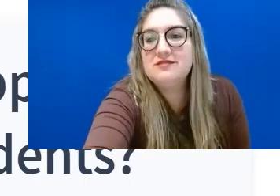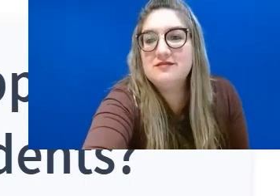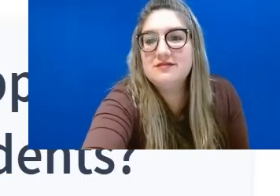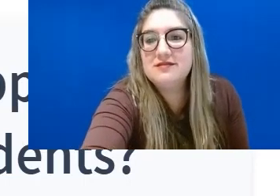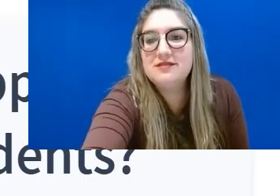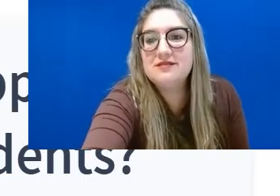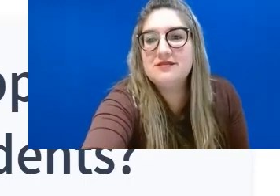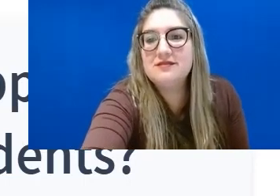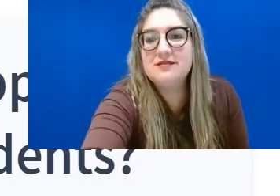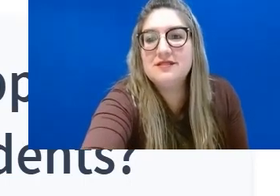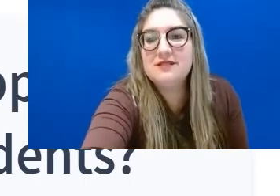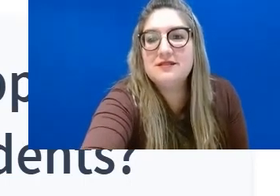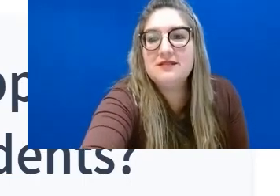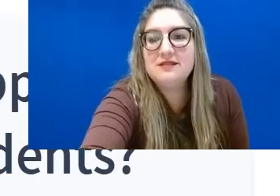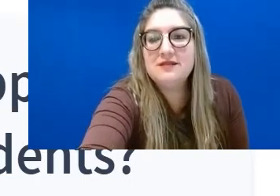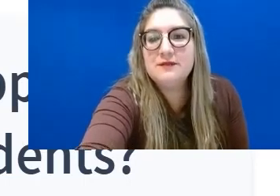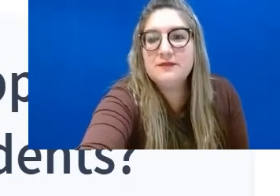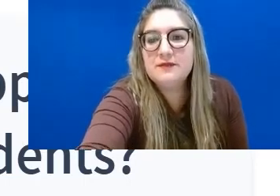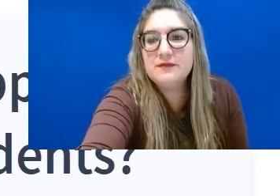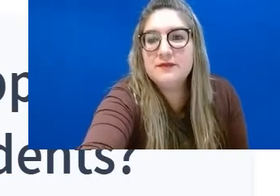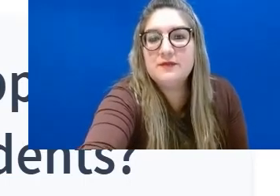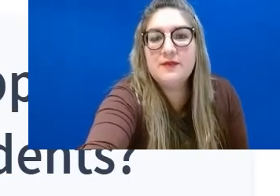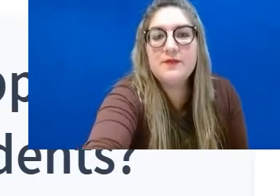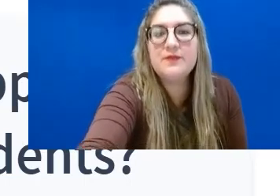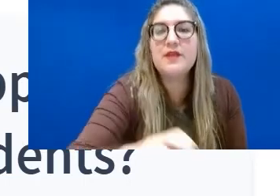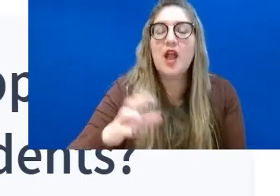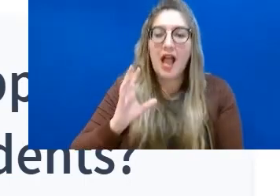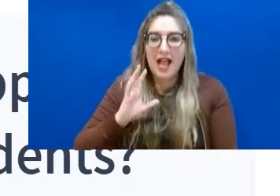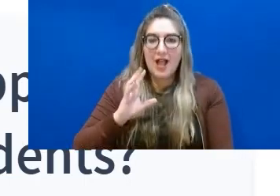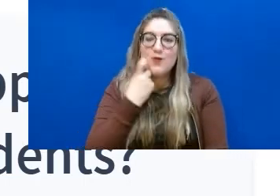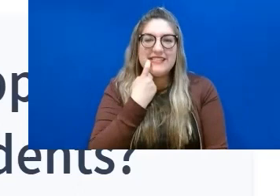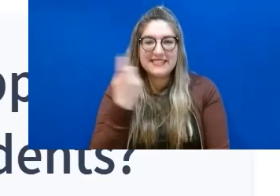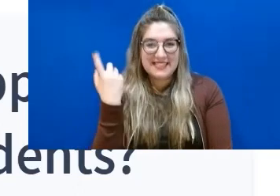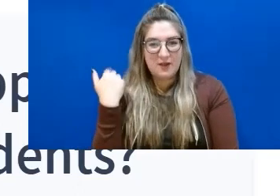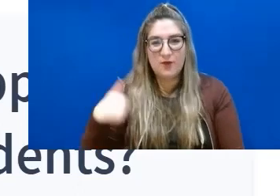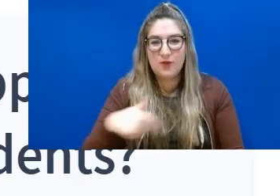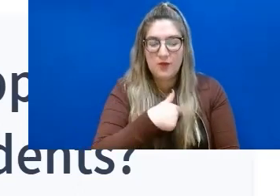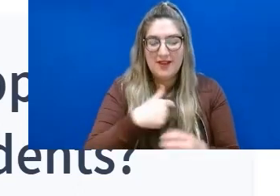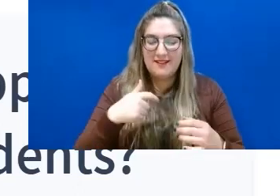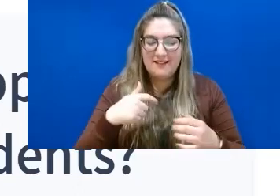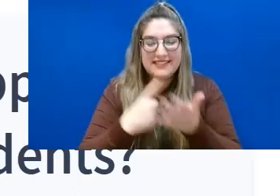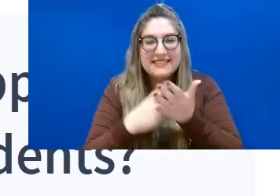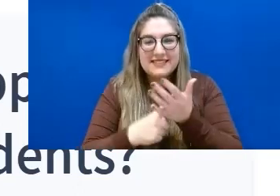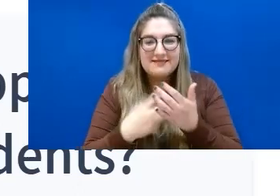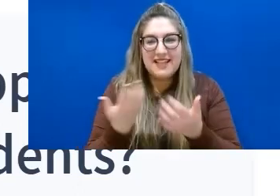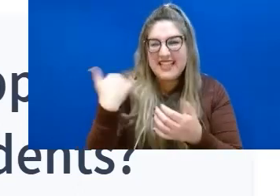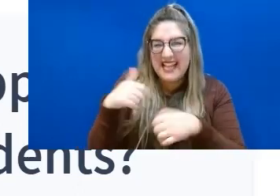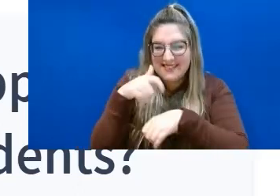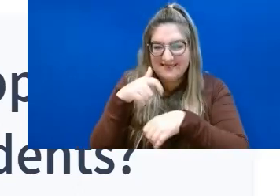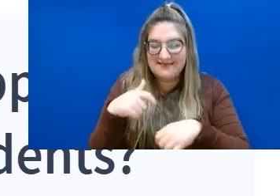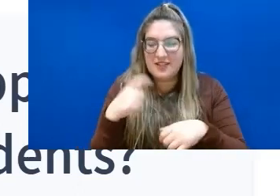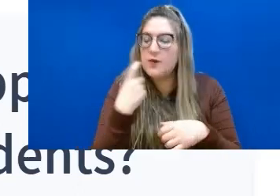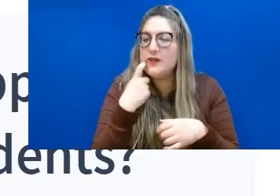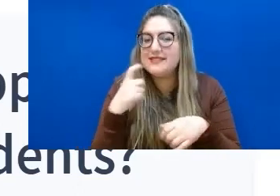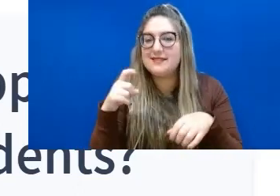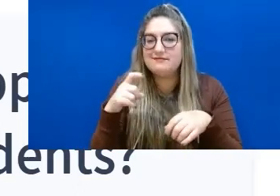session, we talked about how do we strengthen like wraparound services in a sense, like we all have all these programs and support on campus,